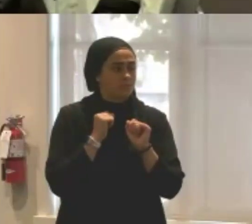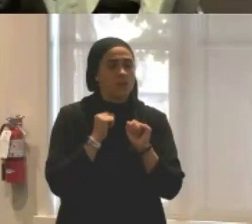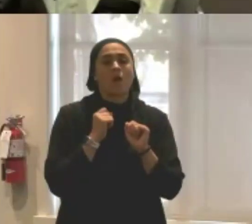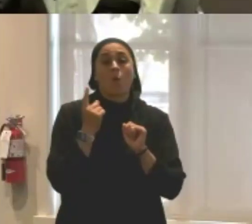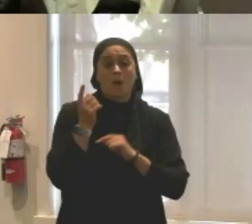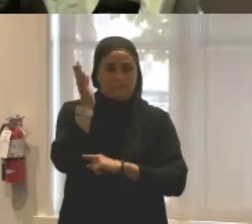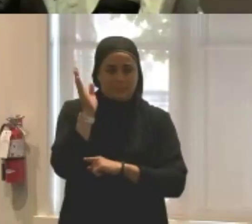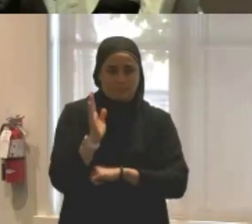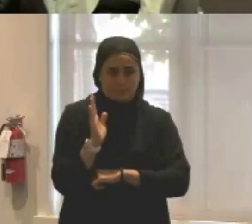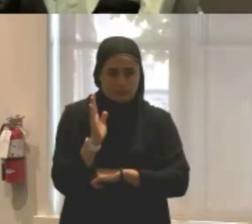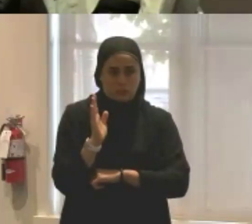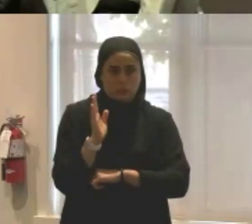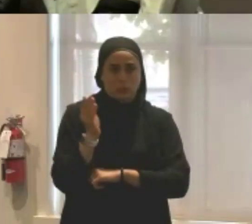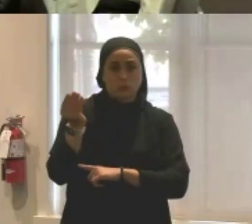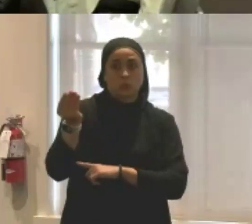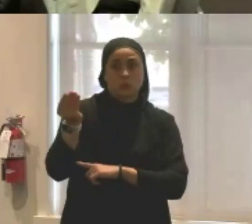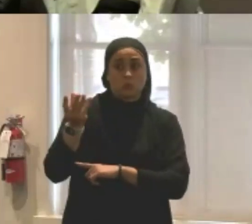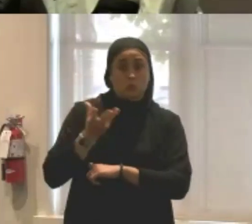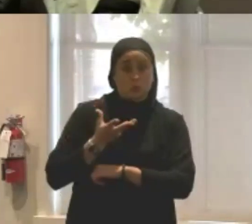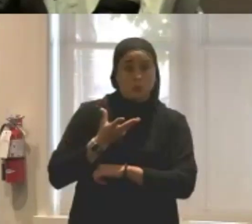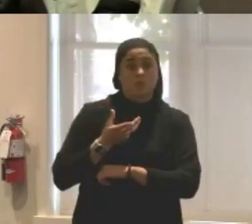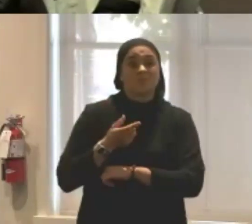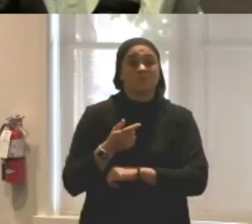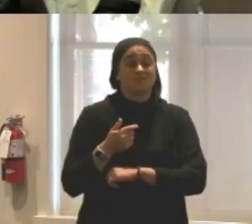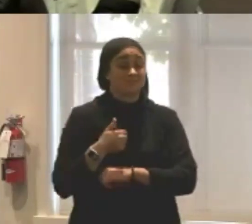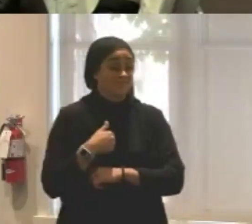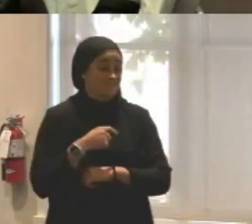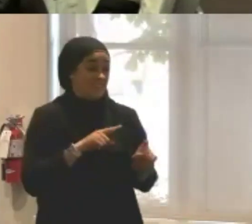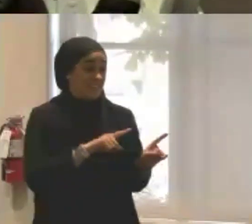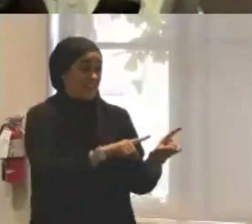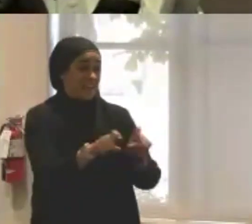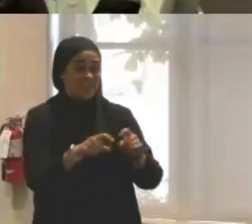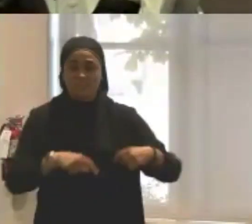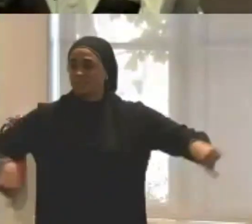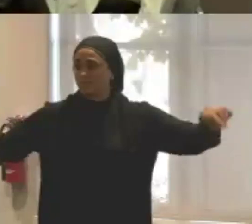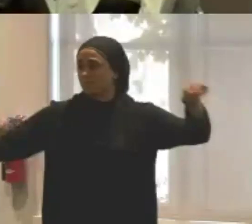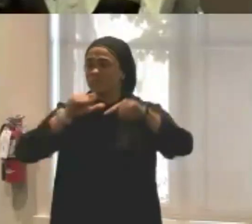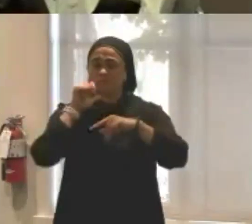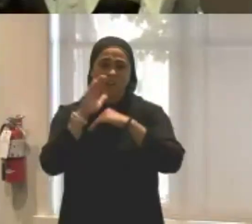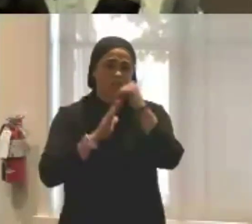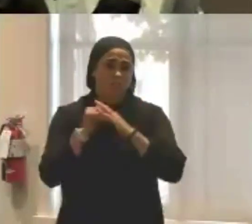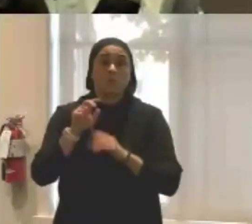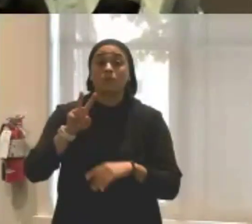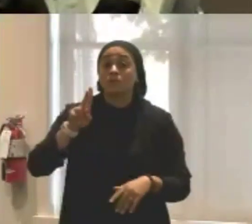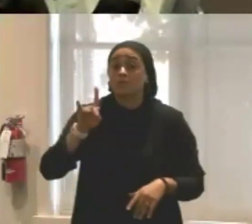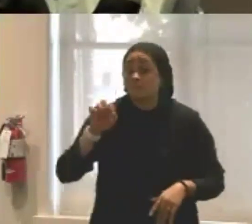told me that I will make you uncomfortable. Yes, thank you making